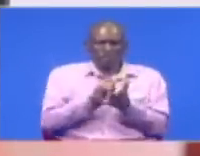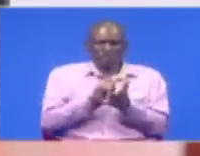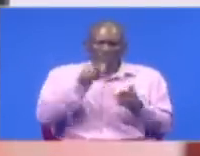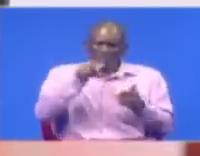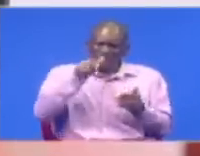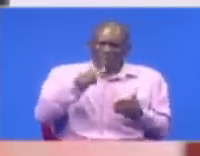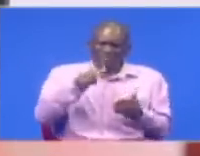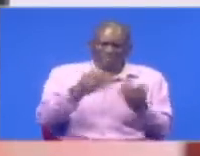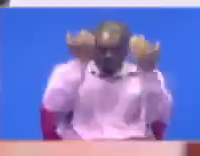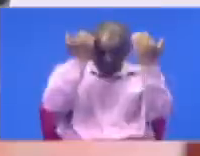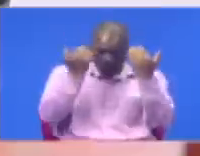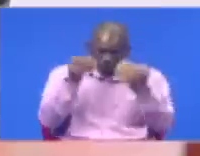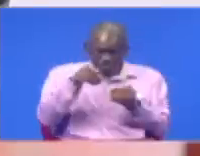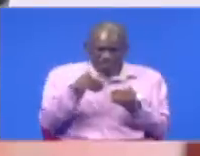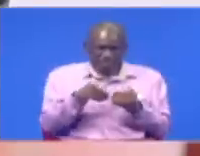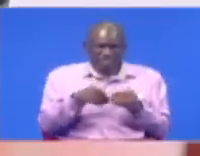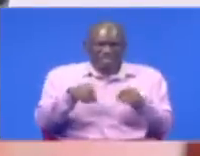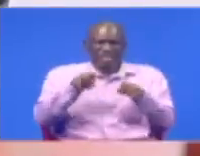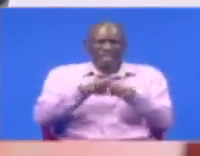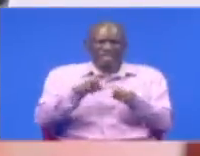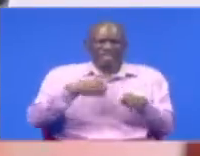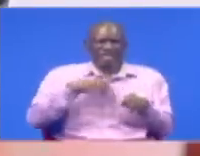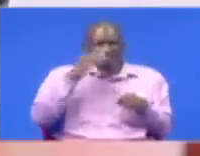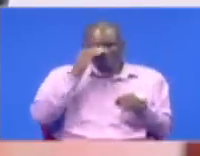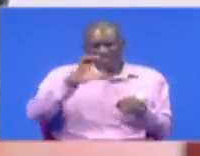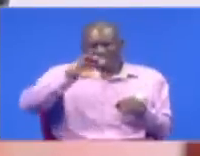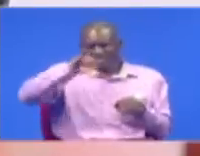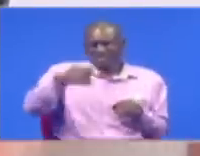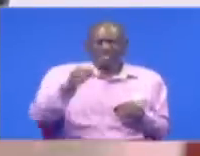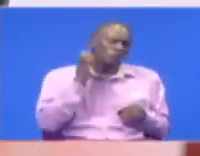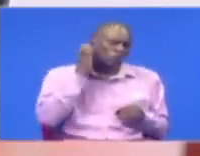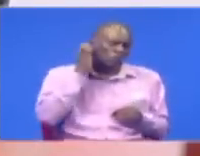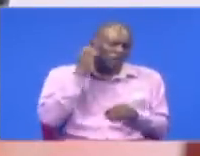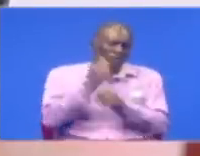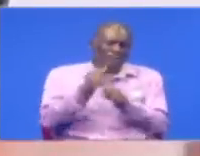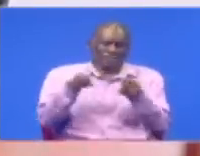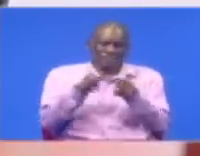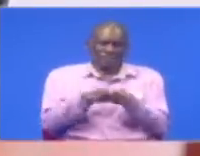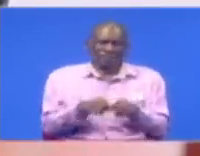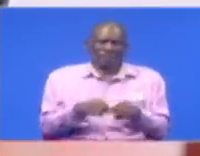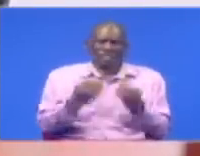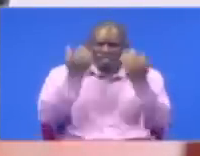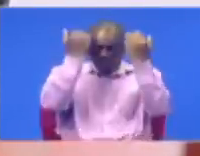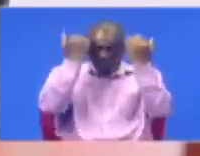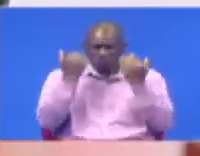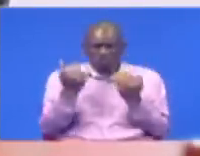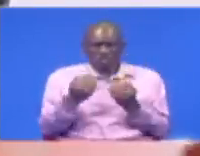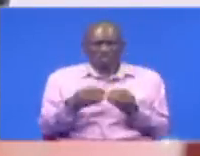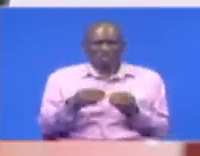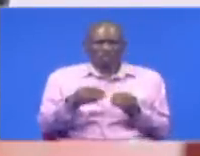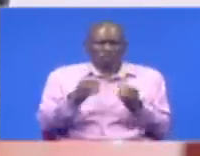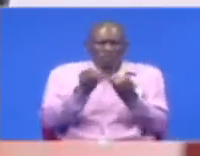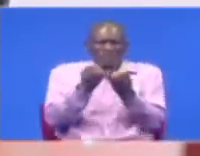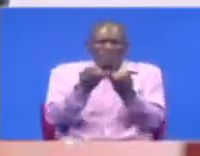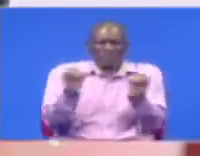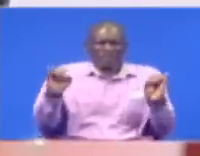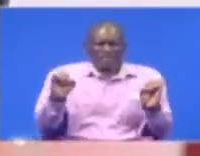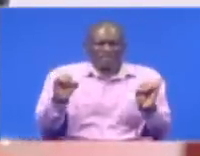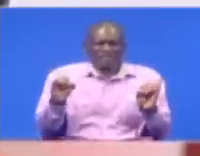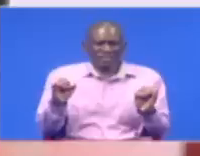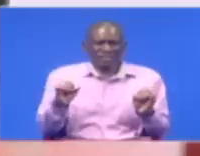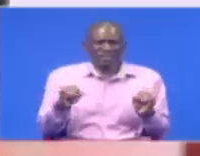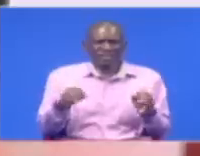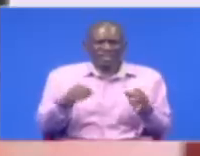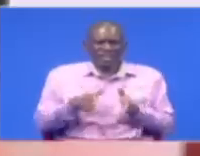this judiciary, just like I think Chief Justice Mutunga did, the judiciary will be independent to